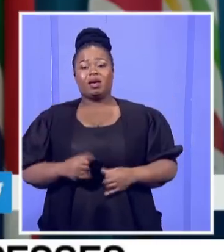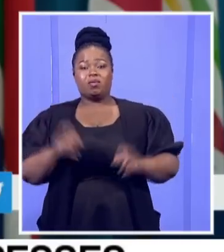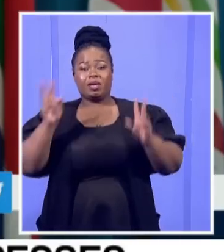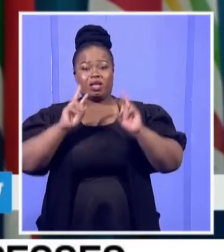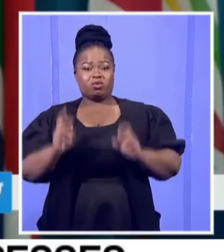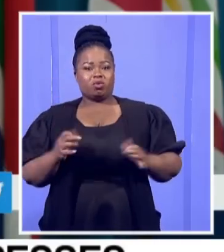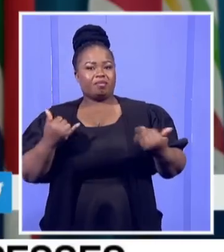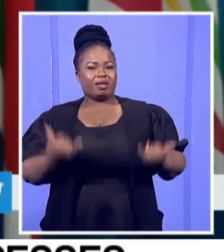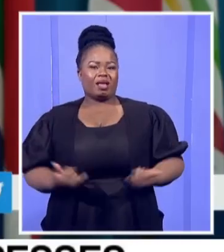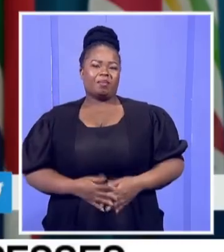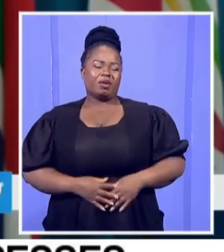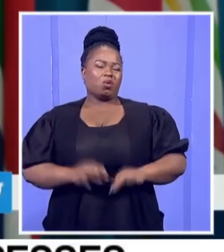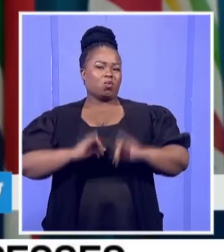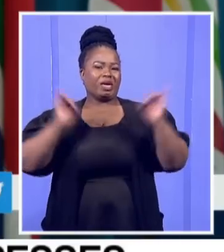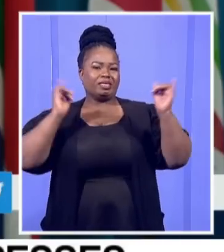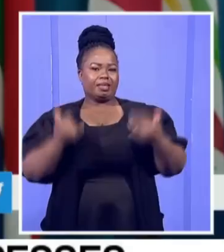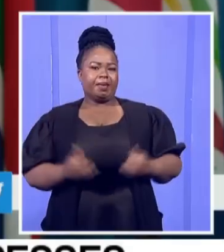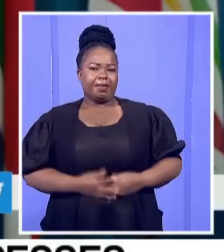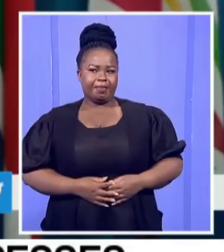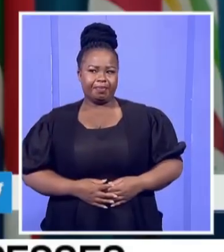has never been worse off.